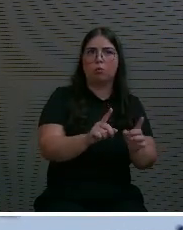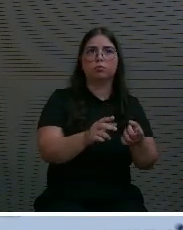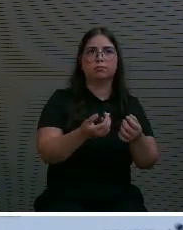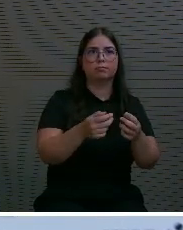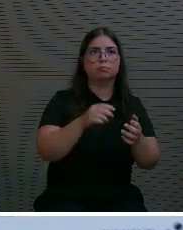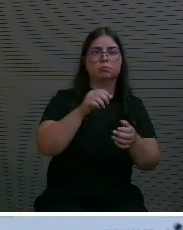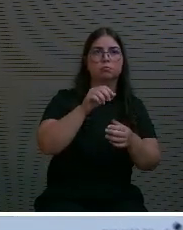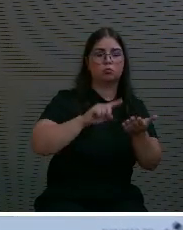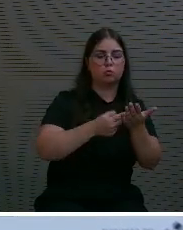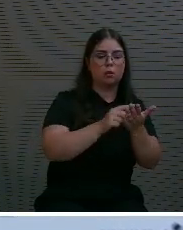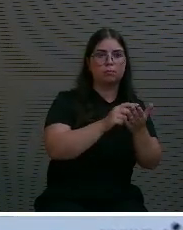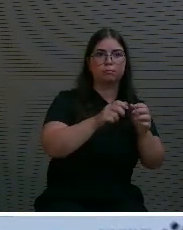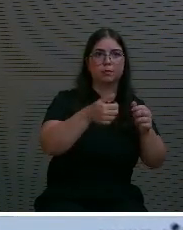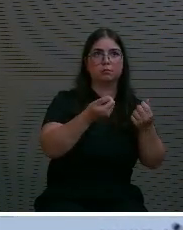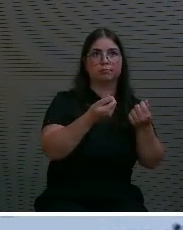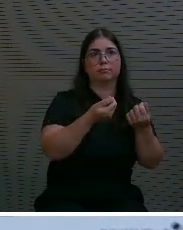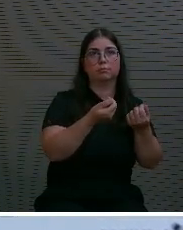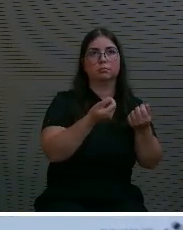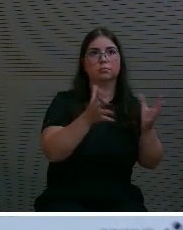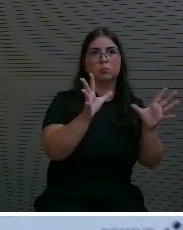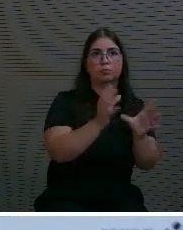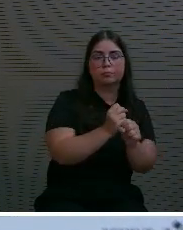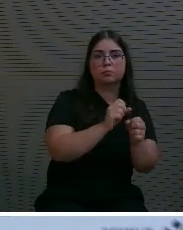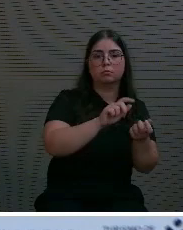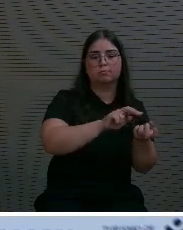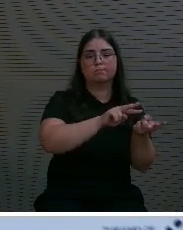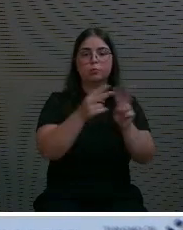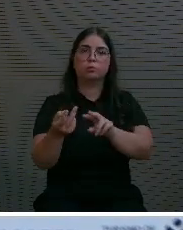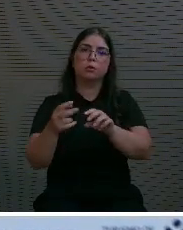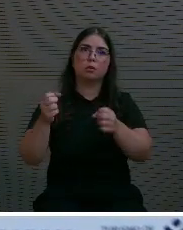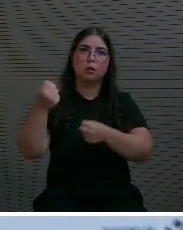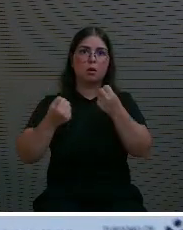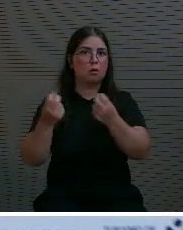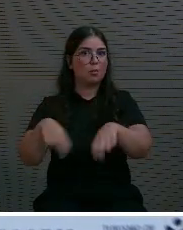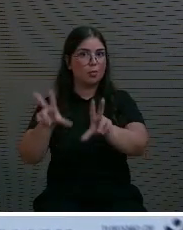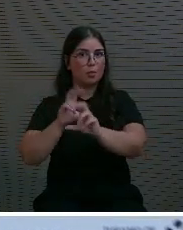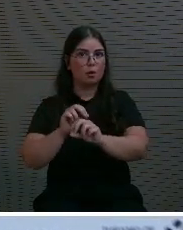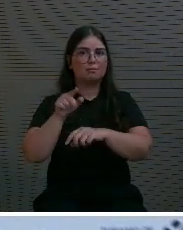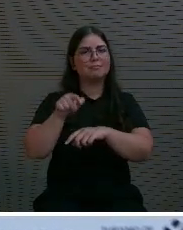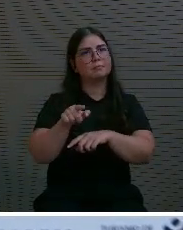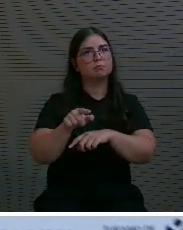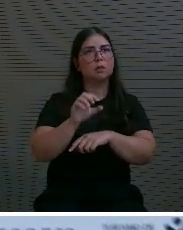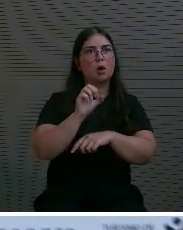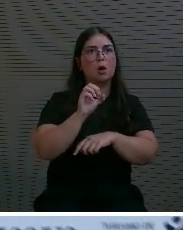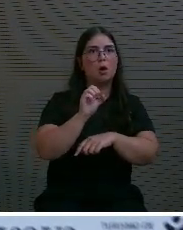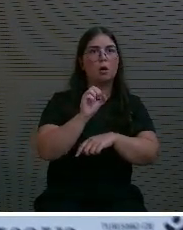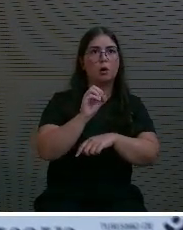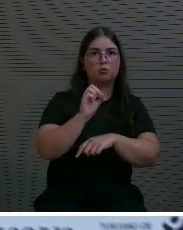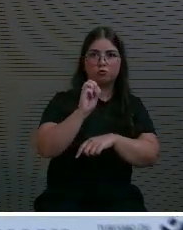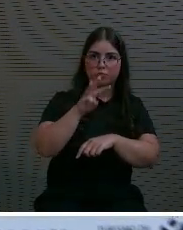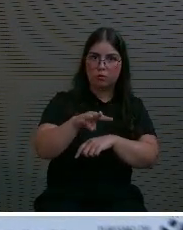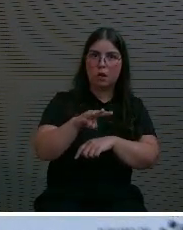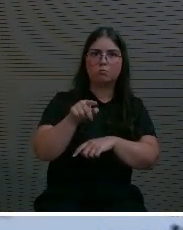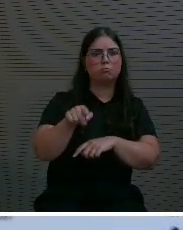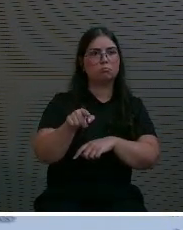car. That is the GMO method for improving foods. That is the GMO approach to